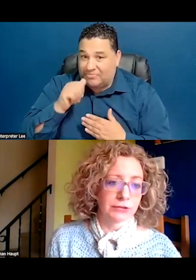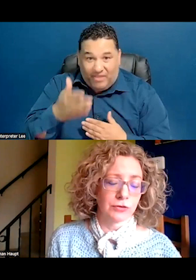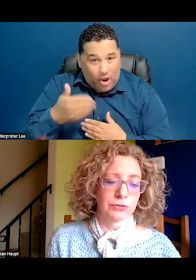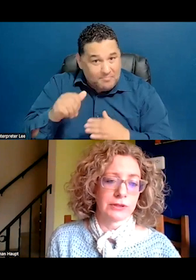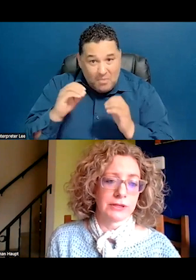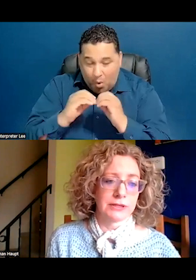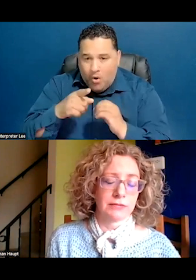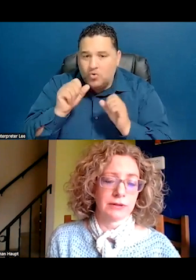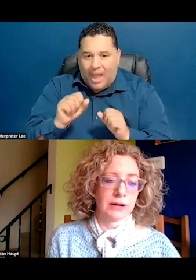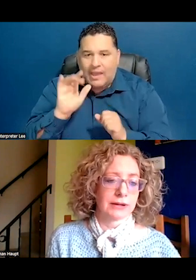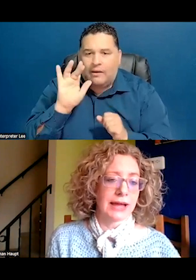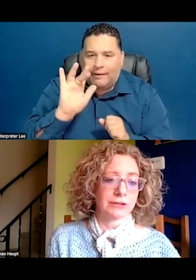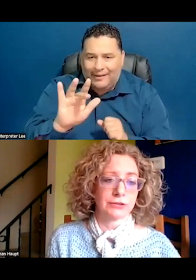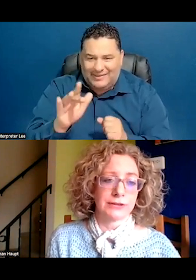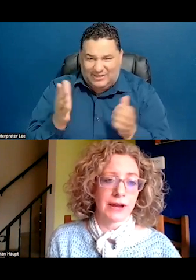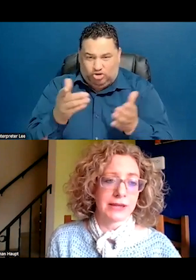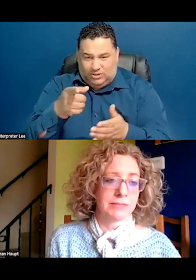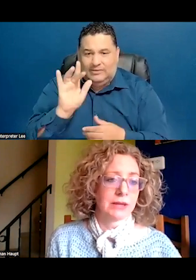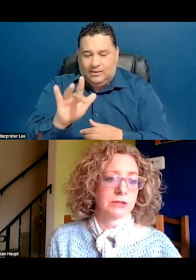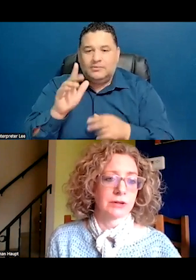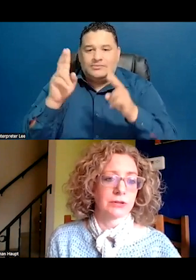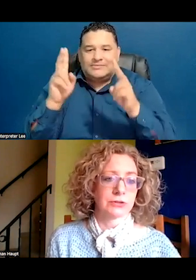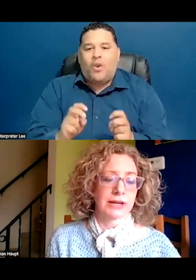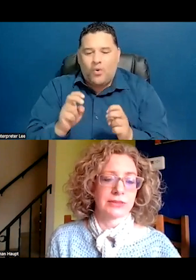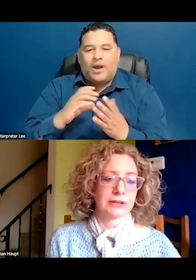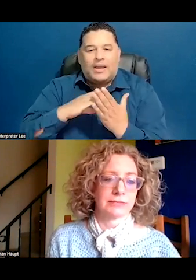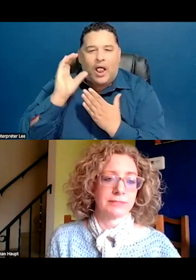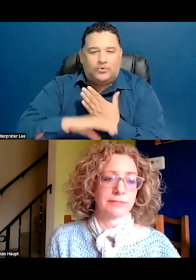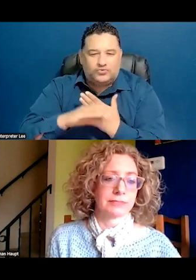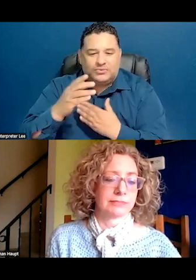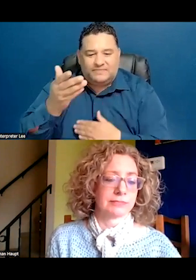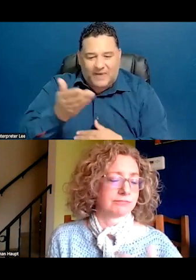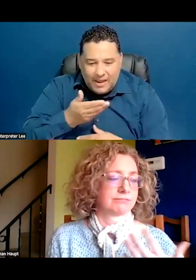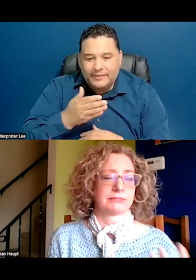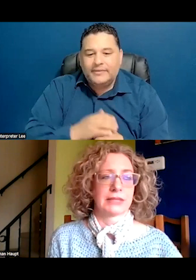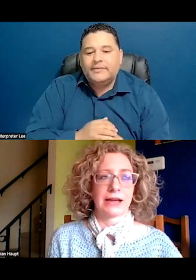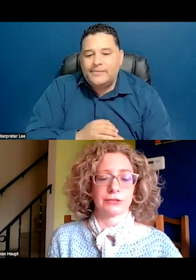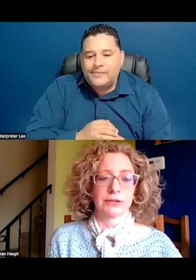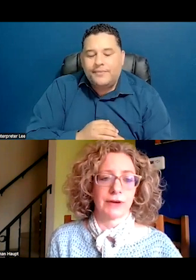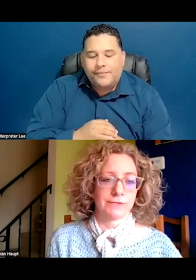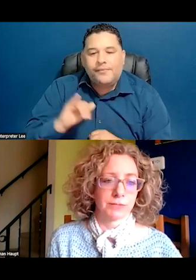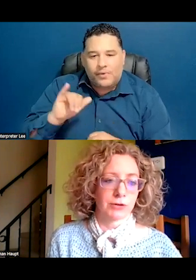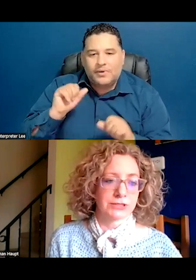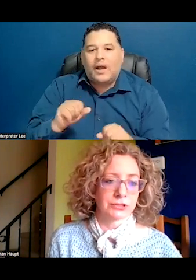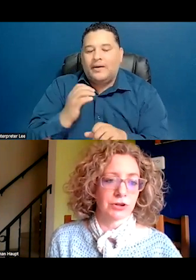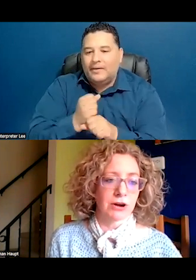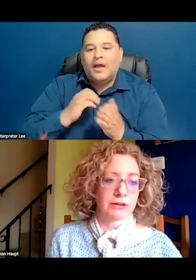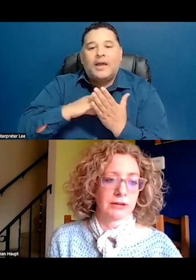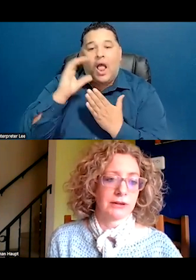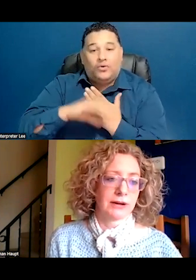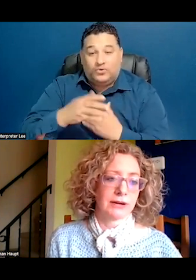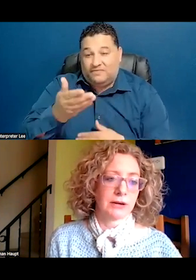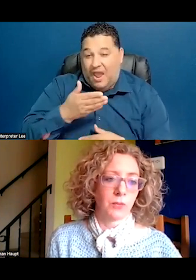to download the calendar invite. You can also get the calendar invite from the Crisis